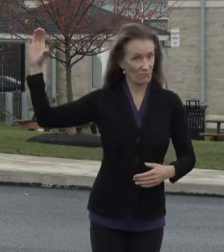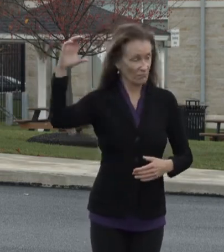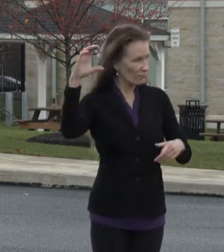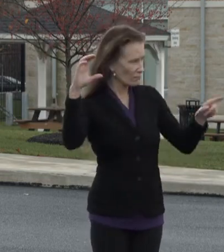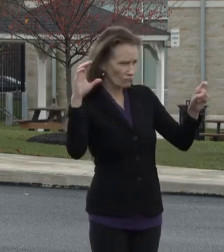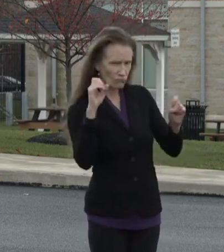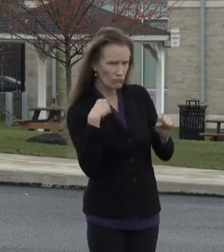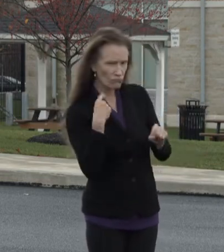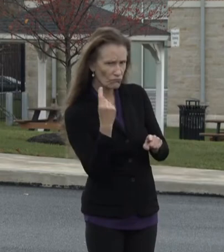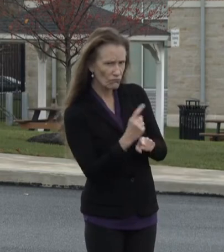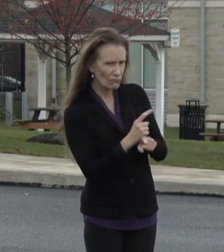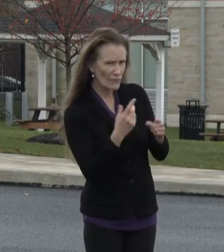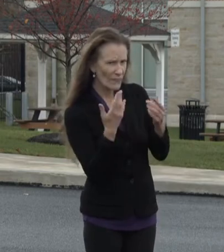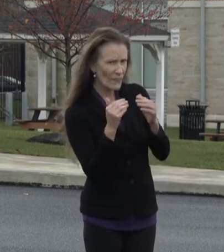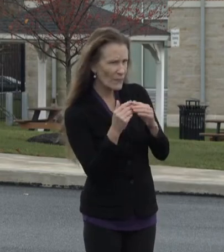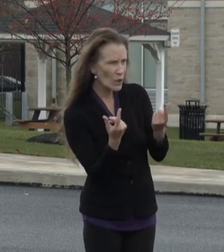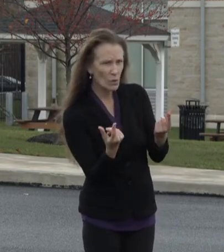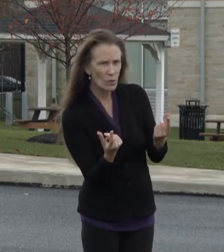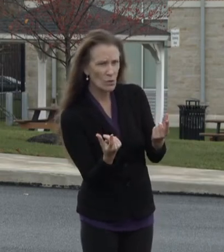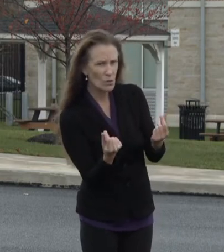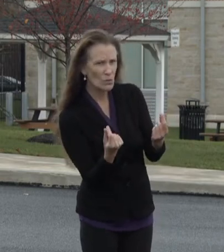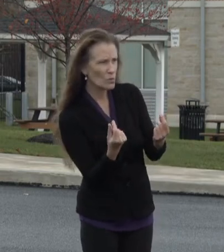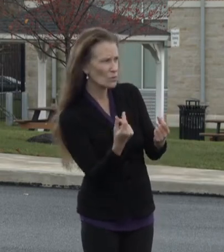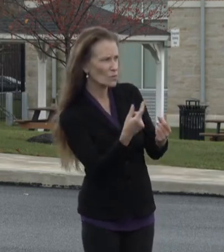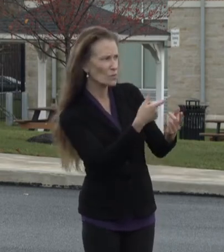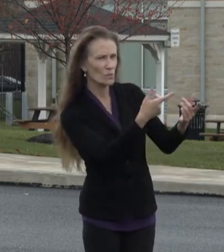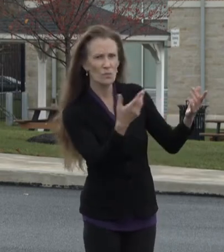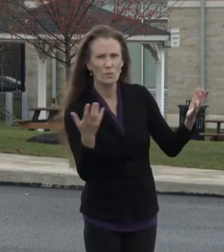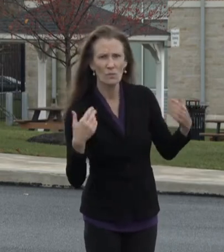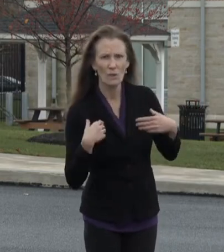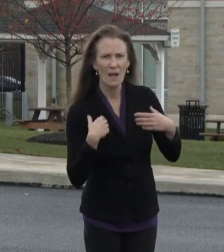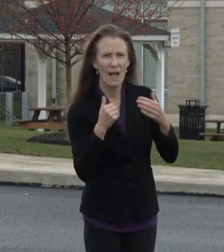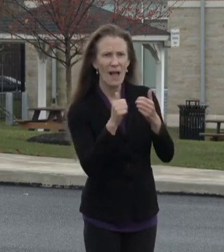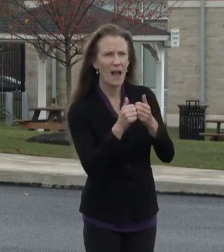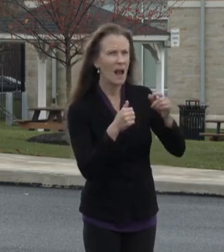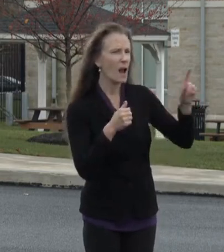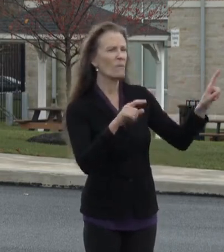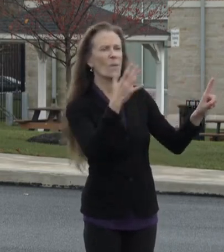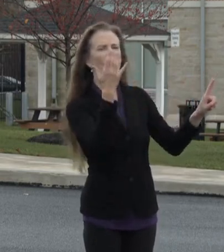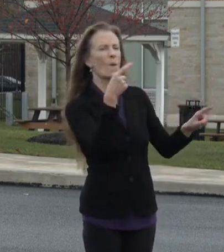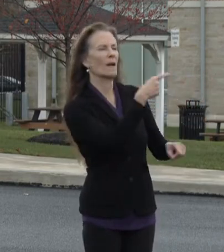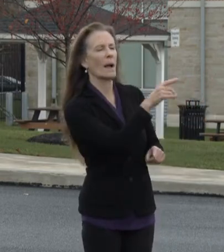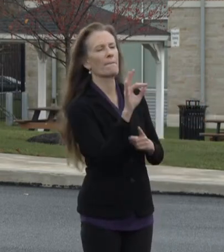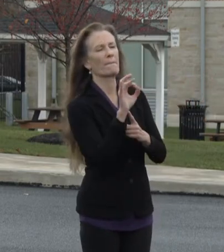that straining resources? Mm-hmm. And then separately, maybe you can handle this. Director Padfield. Okay.